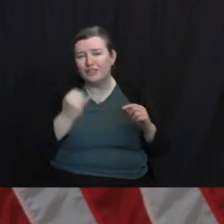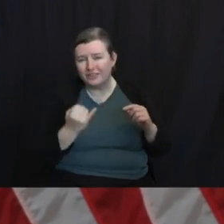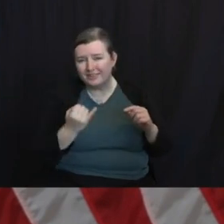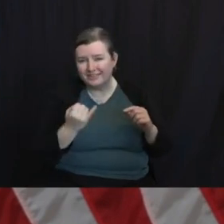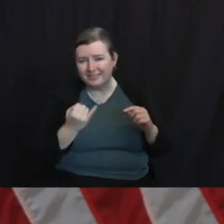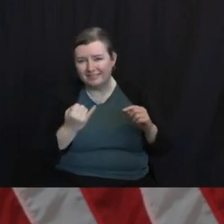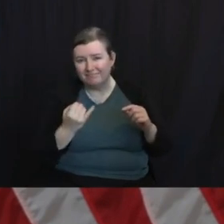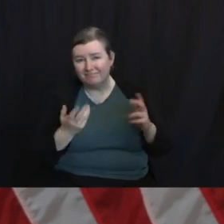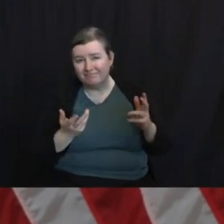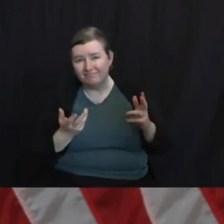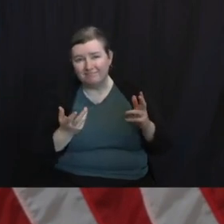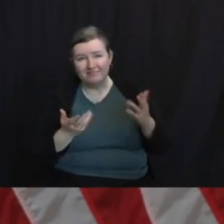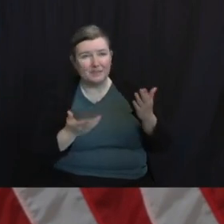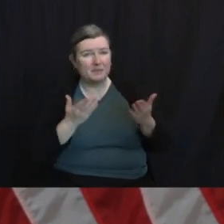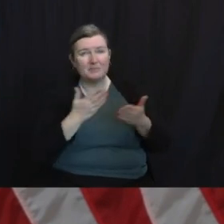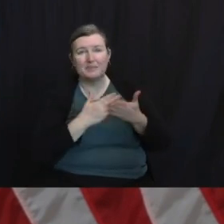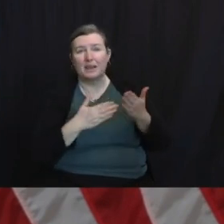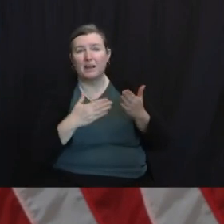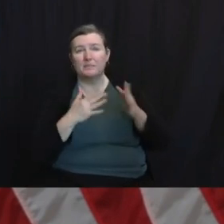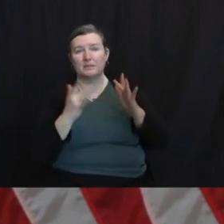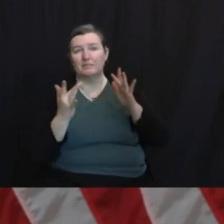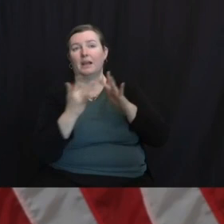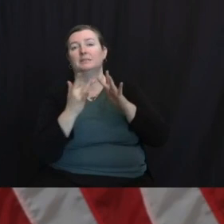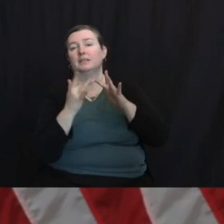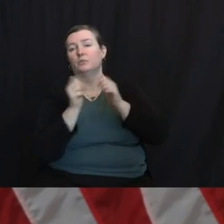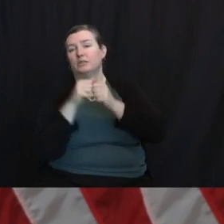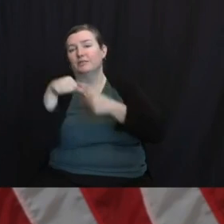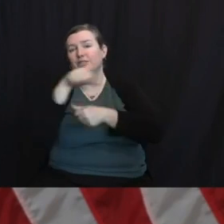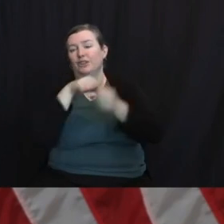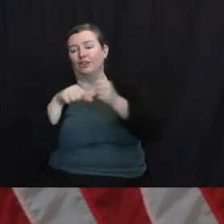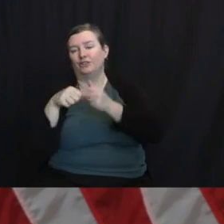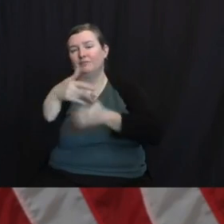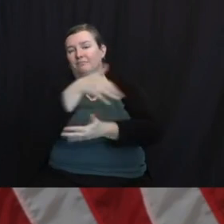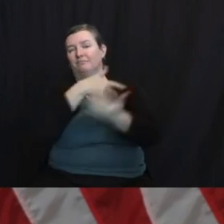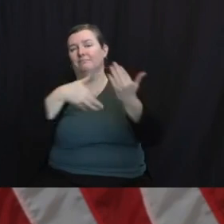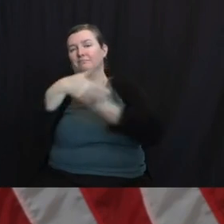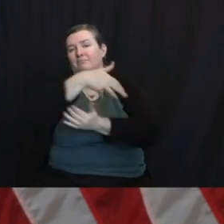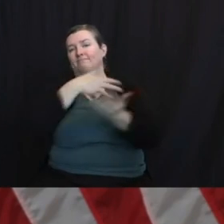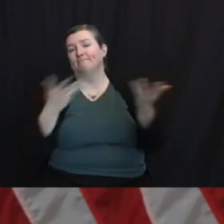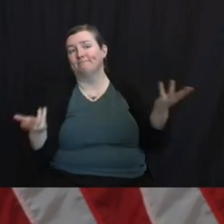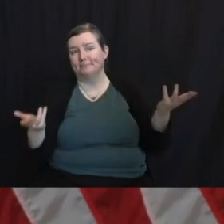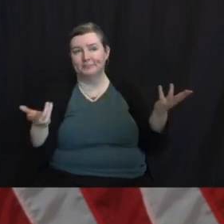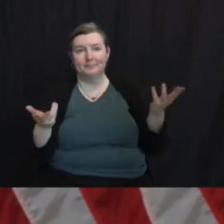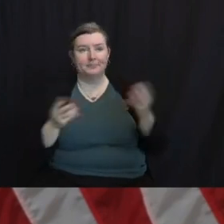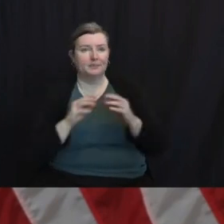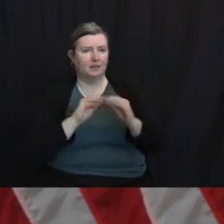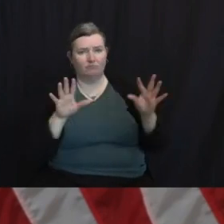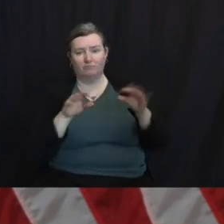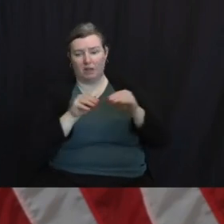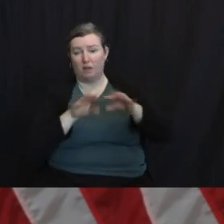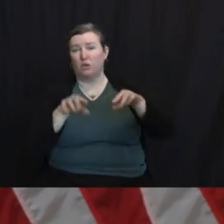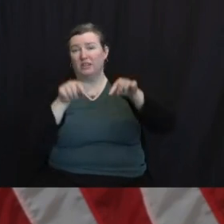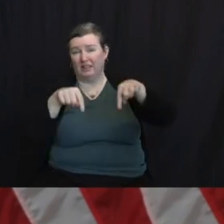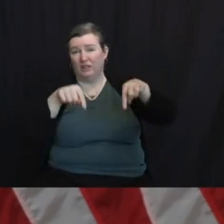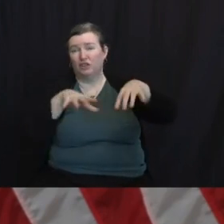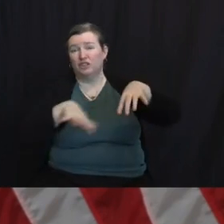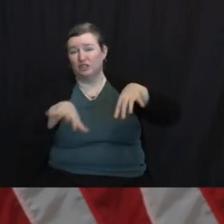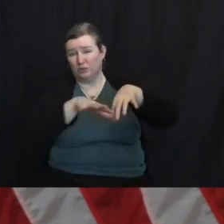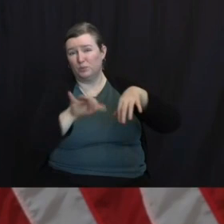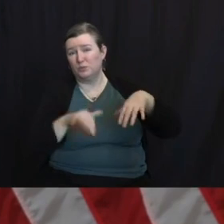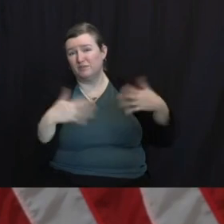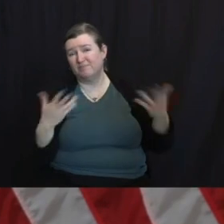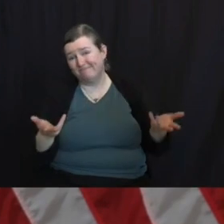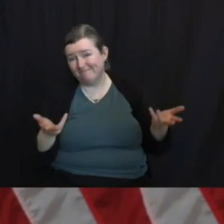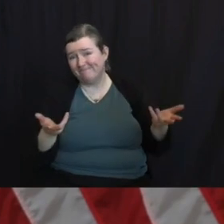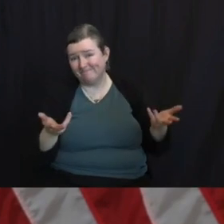have had more contact with one another in those communities. We've had outbreaks clearly in those communities as well. But there's no really one reason